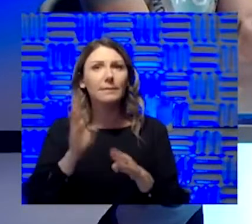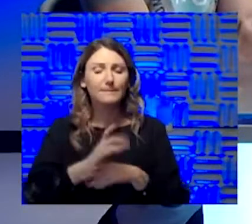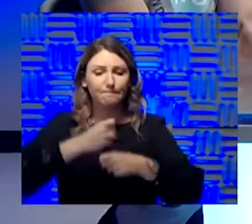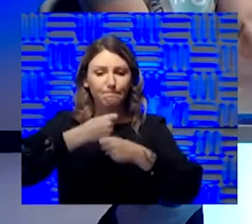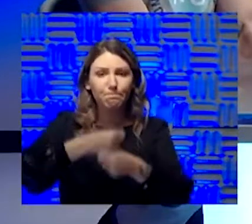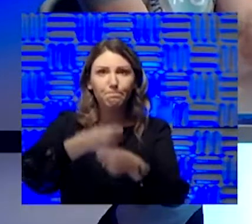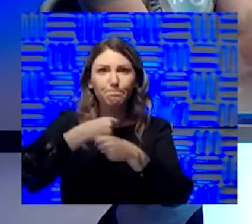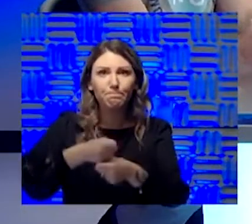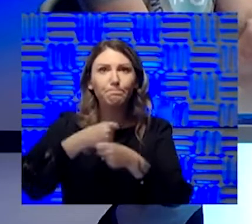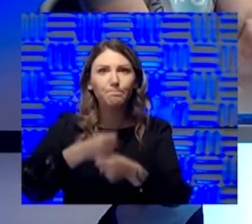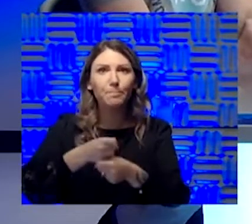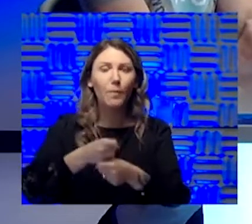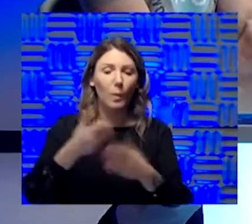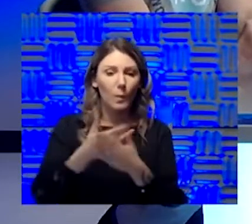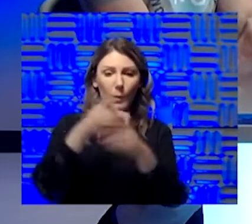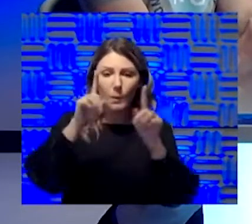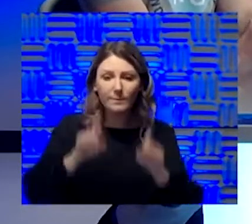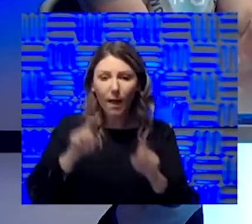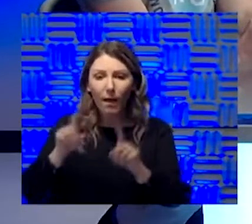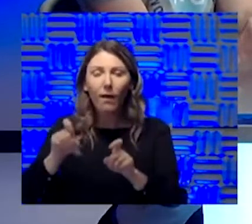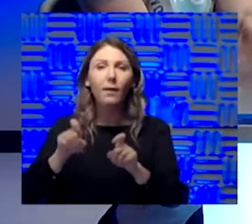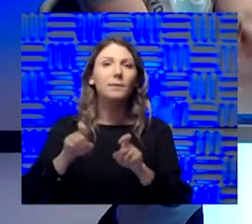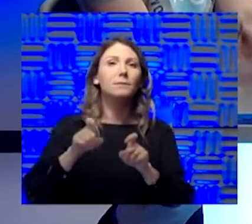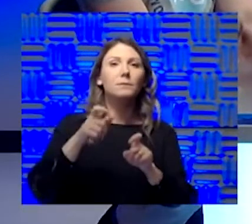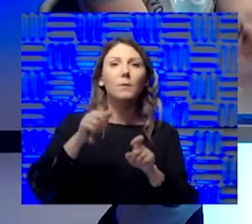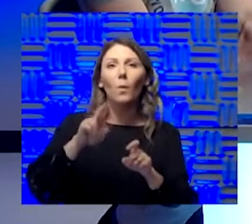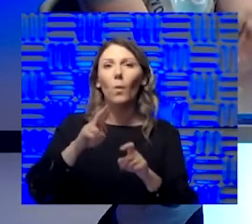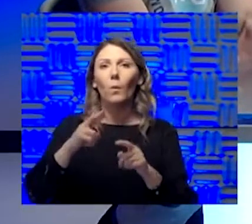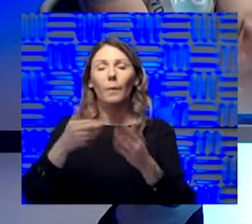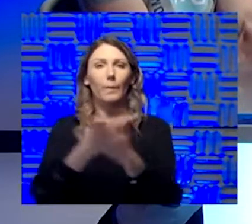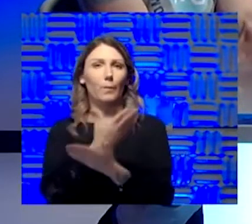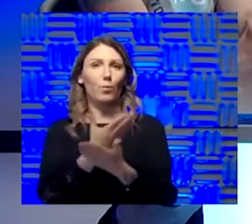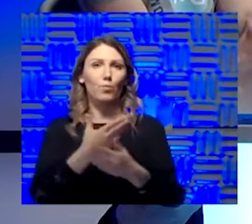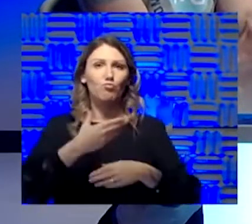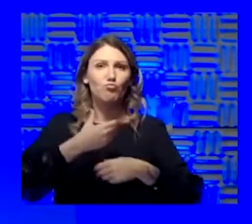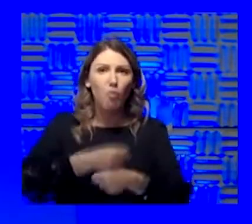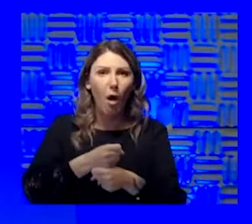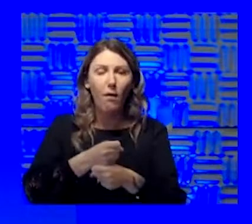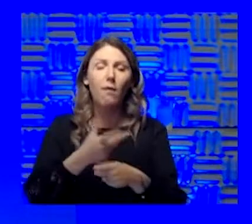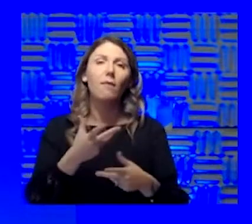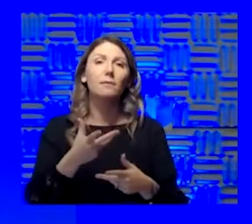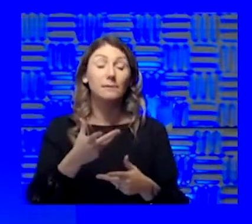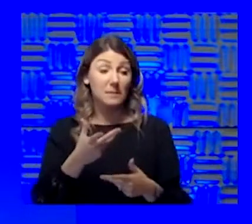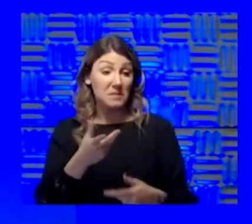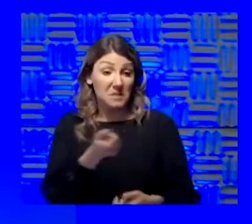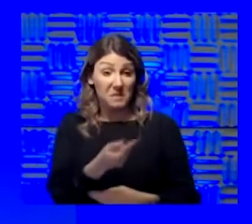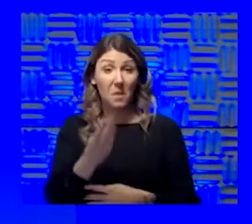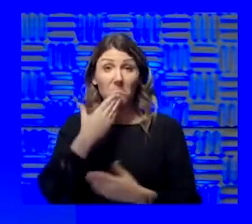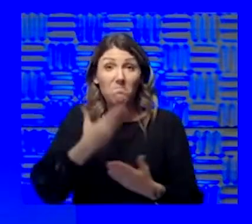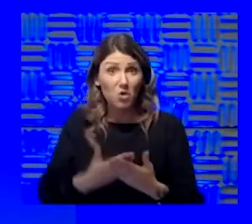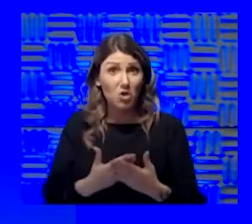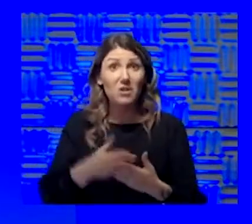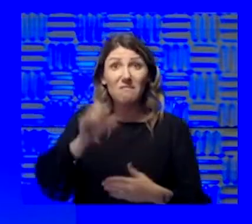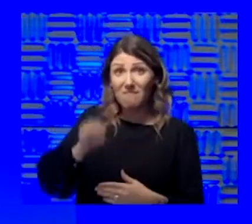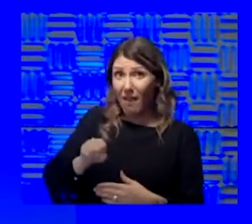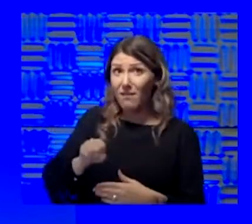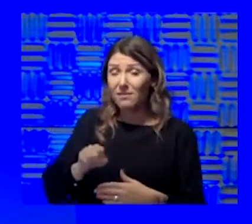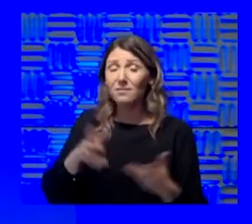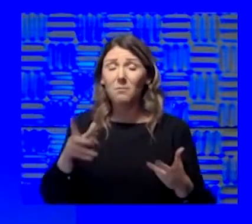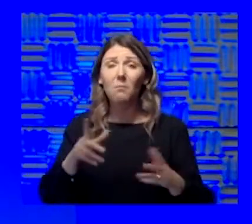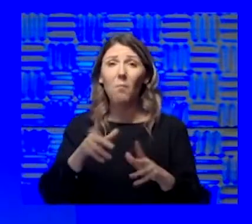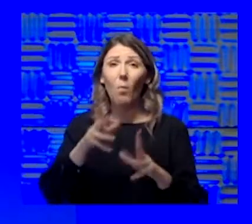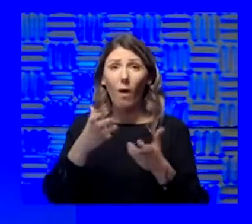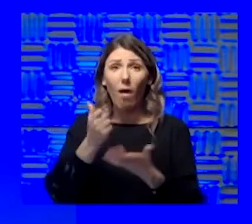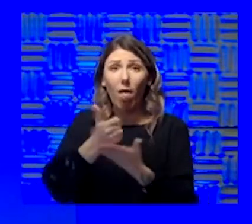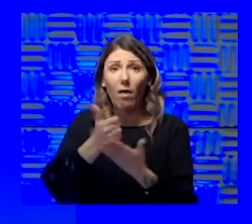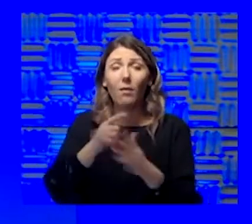these new tests or producing these products for one reason or another. Some are very good and altruistic and want to help. However, we